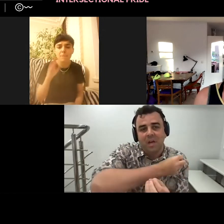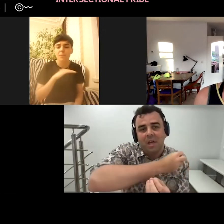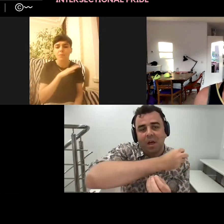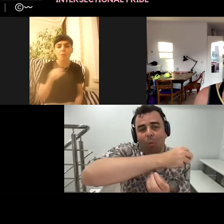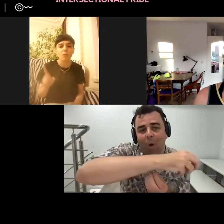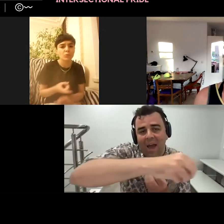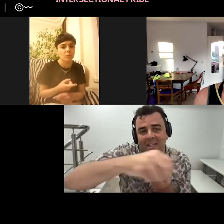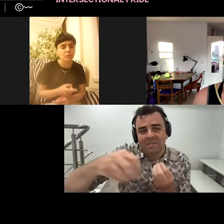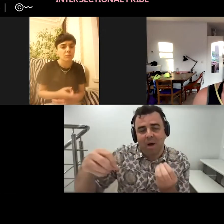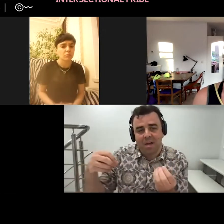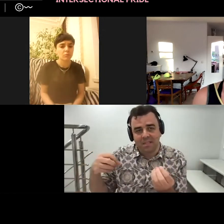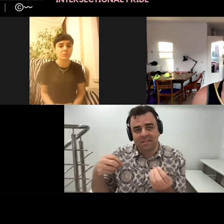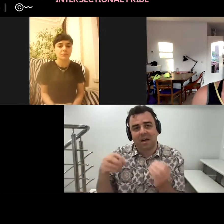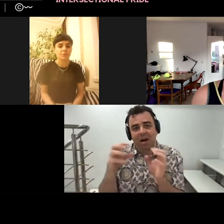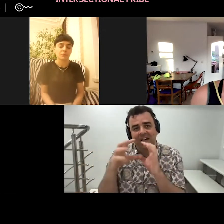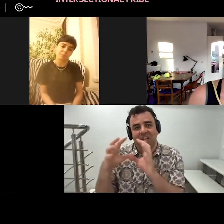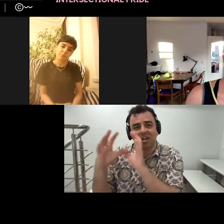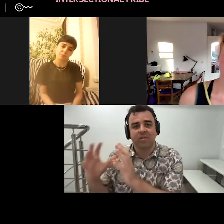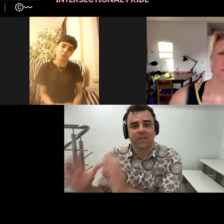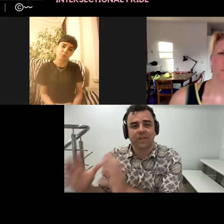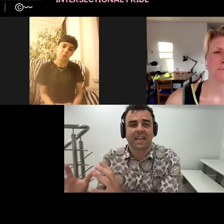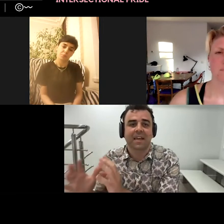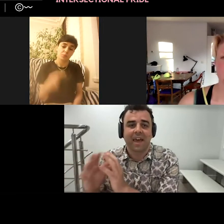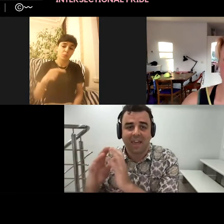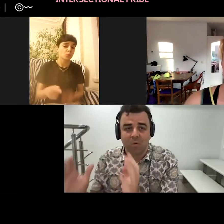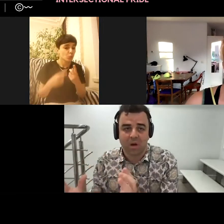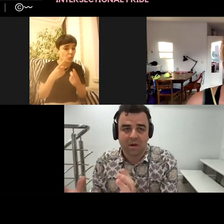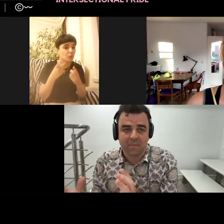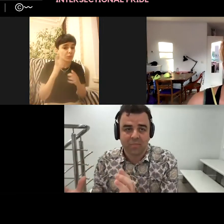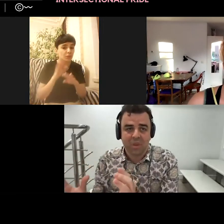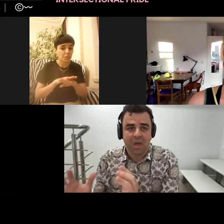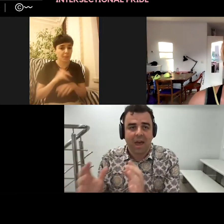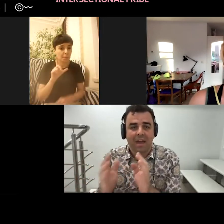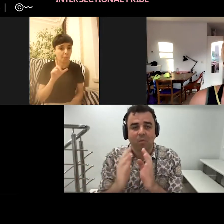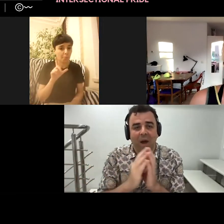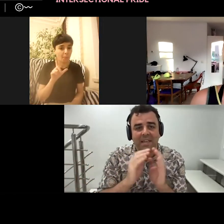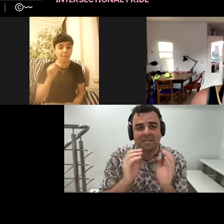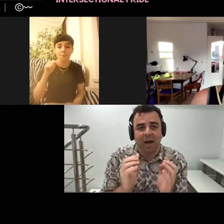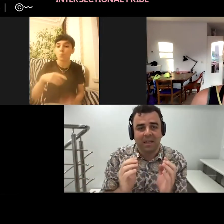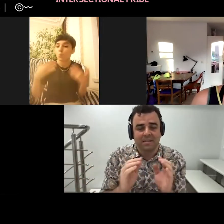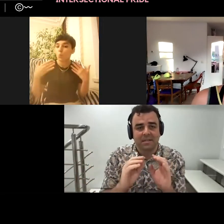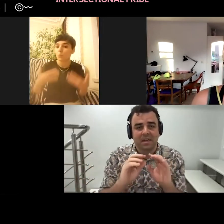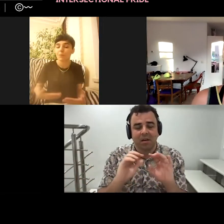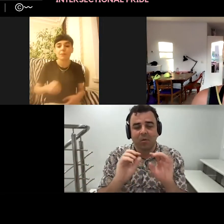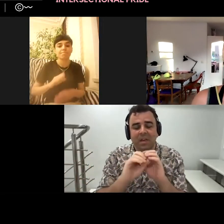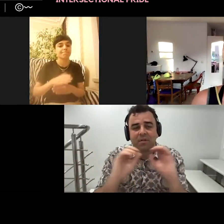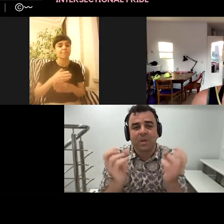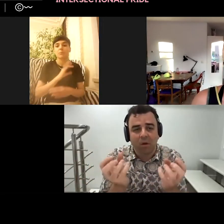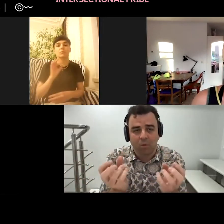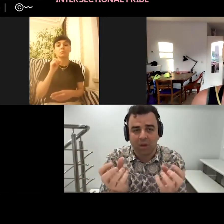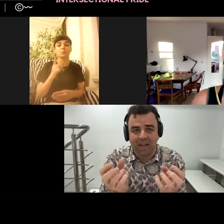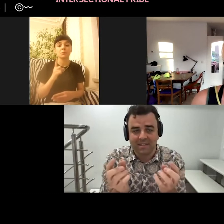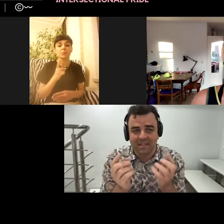around why these bodies are actually not fitting anywhere, and why these bodies,